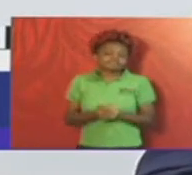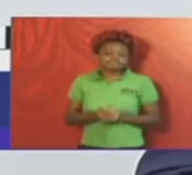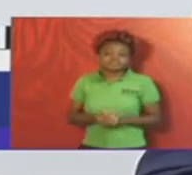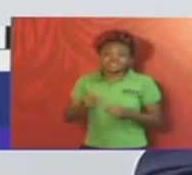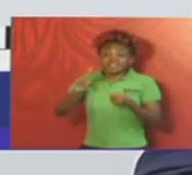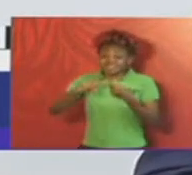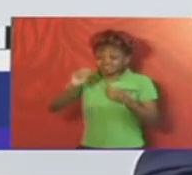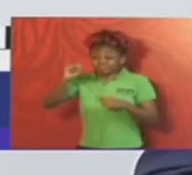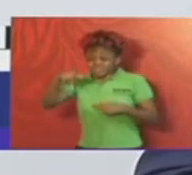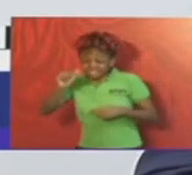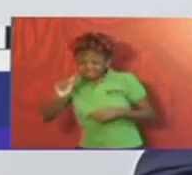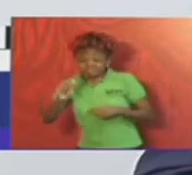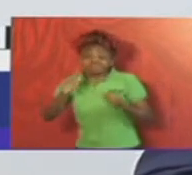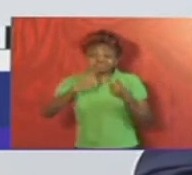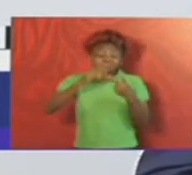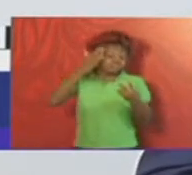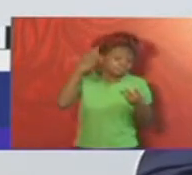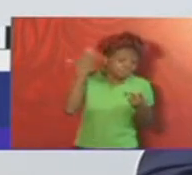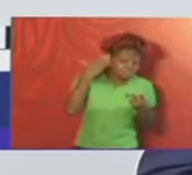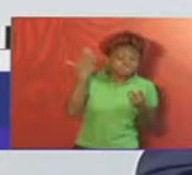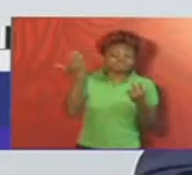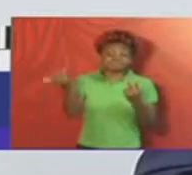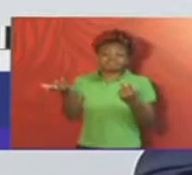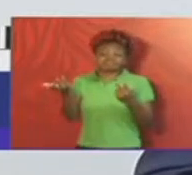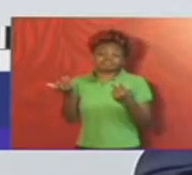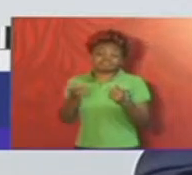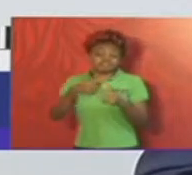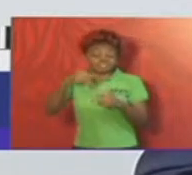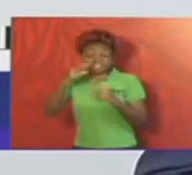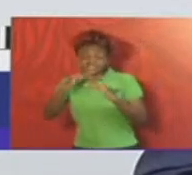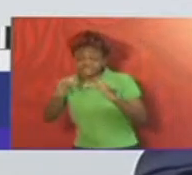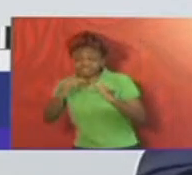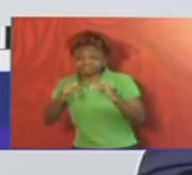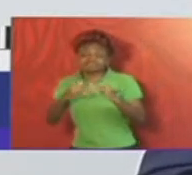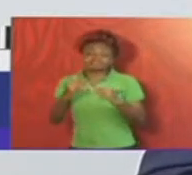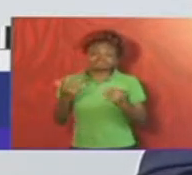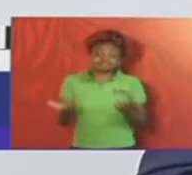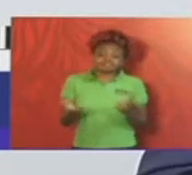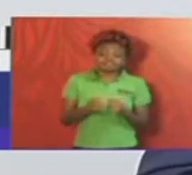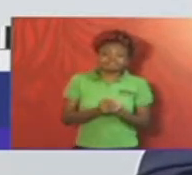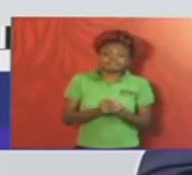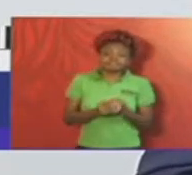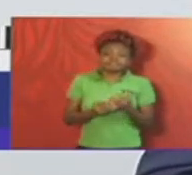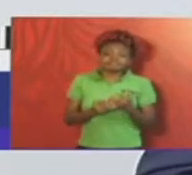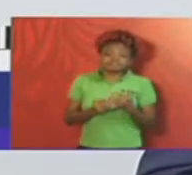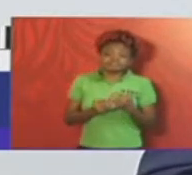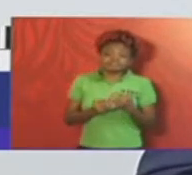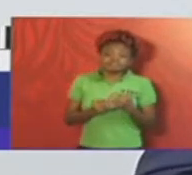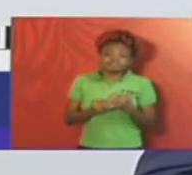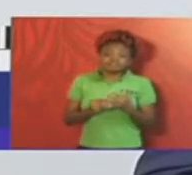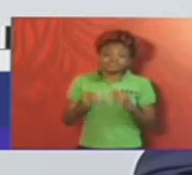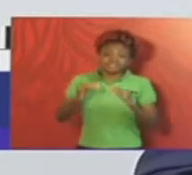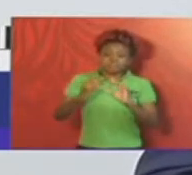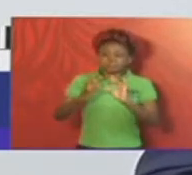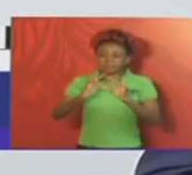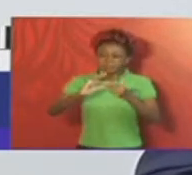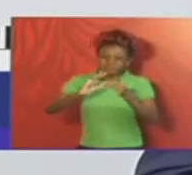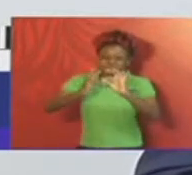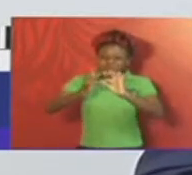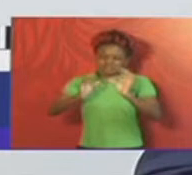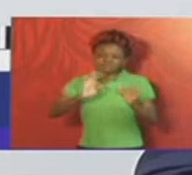parlors, facials, people providing facials, nail techs, manicures,